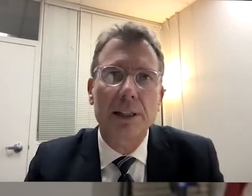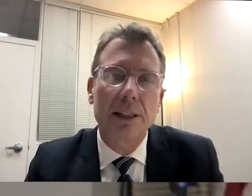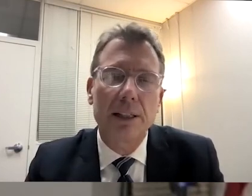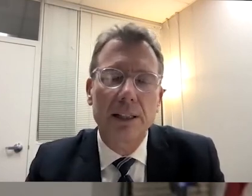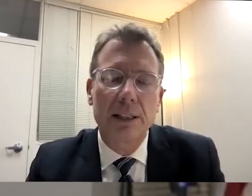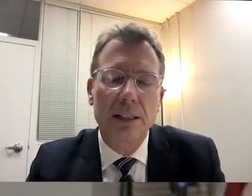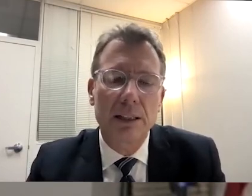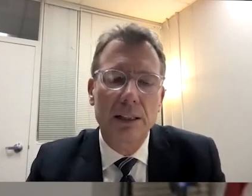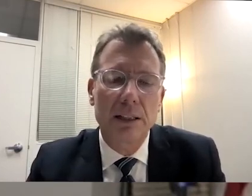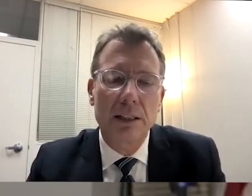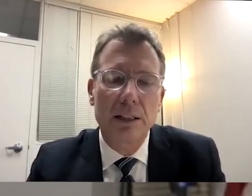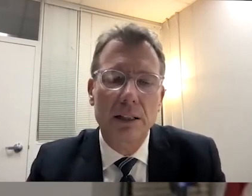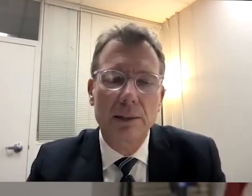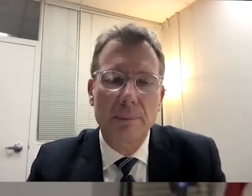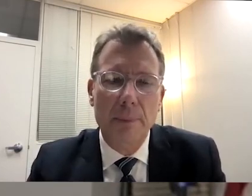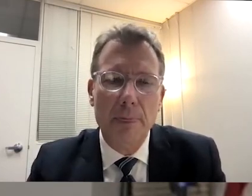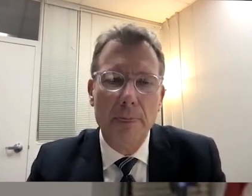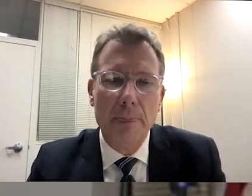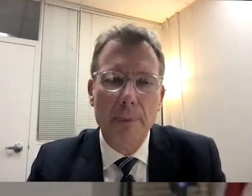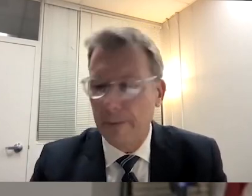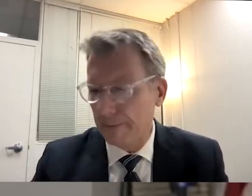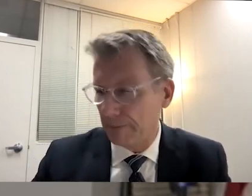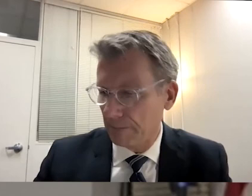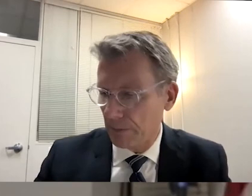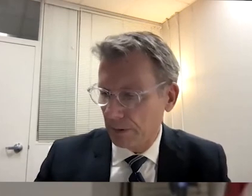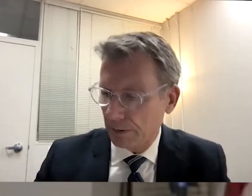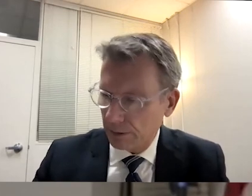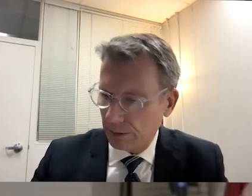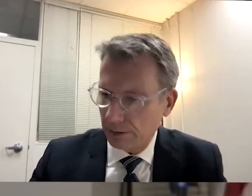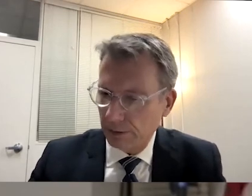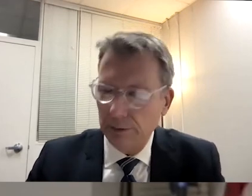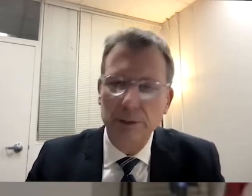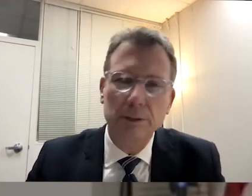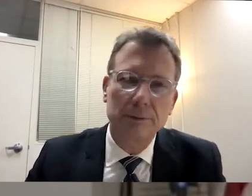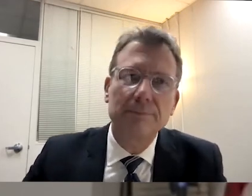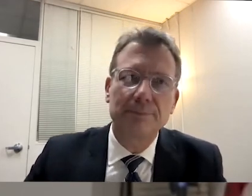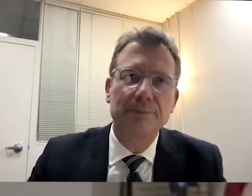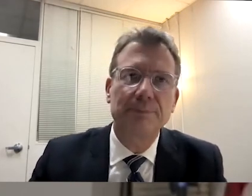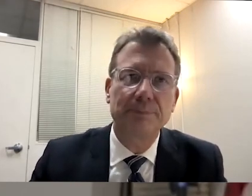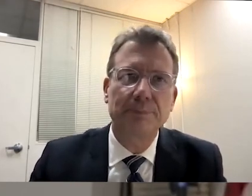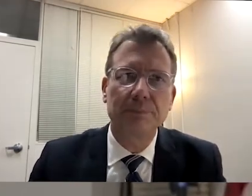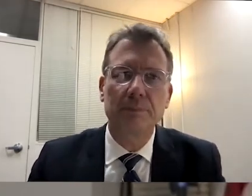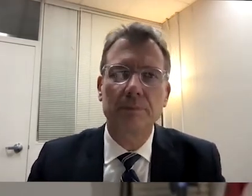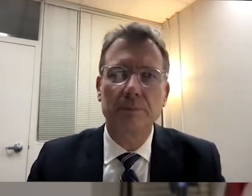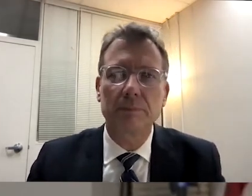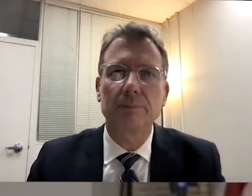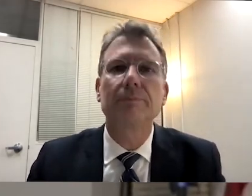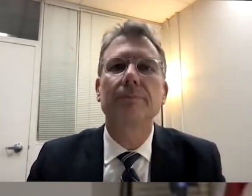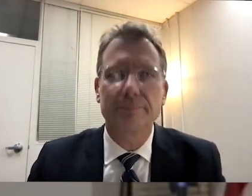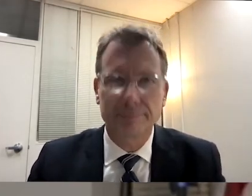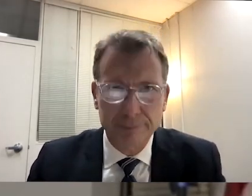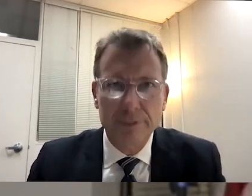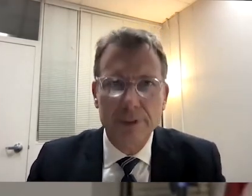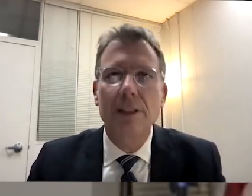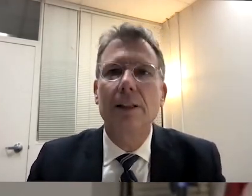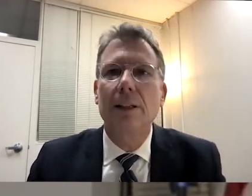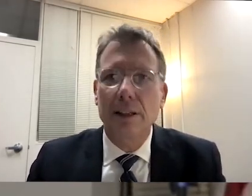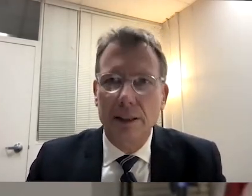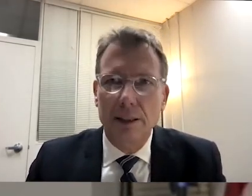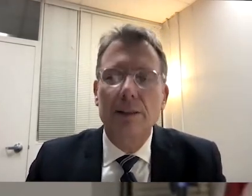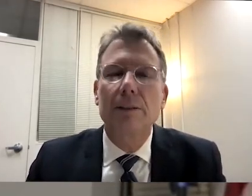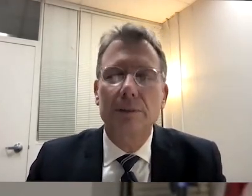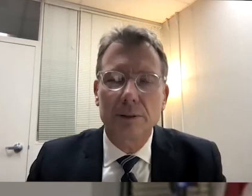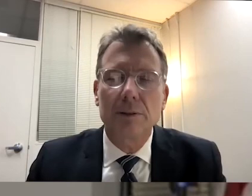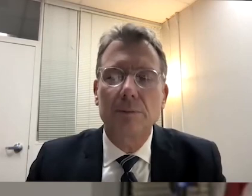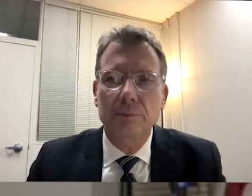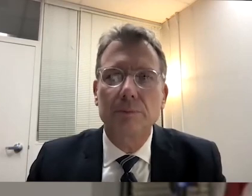process. Okay. So is this what you're explaining, Mr. Vince? Is that what we're getting to the PAC group and the groups and the